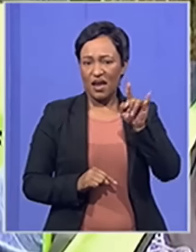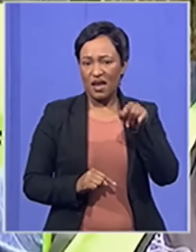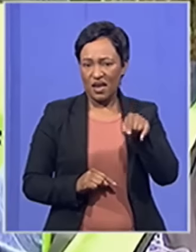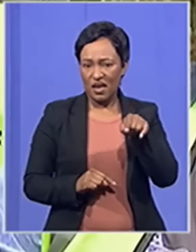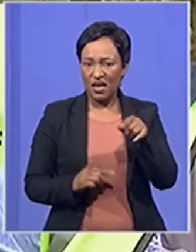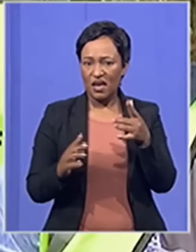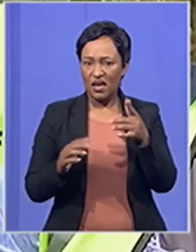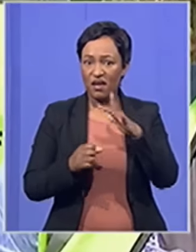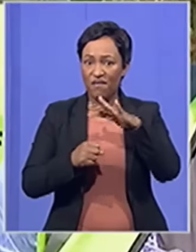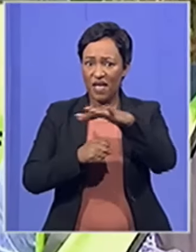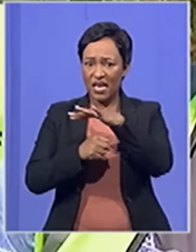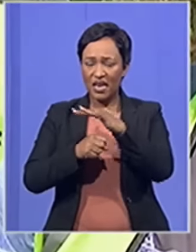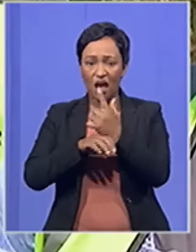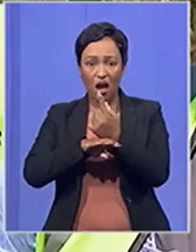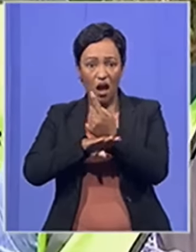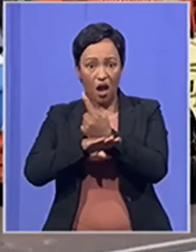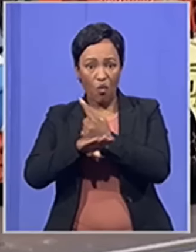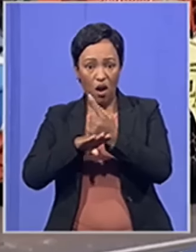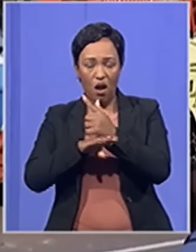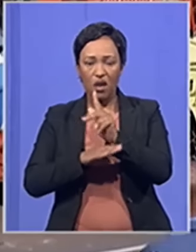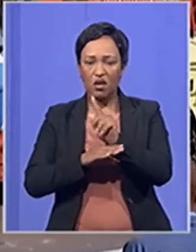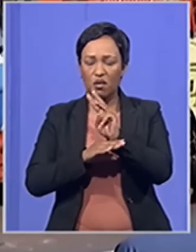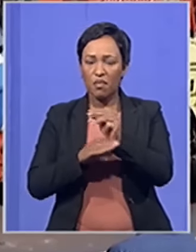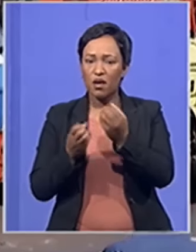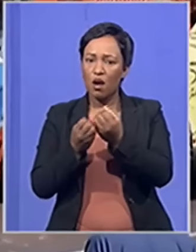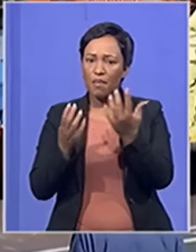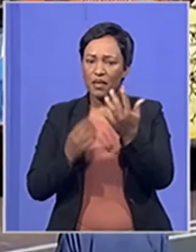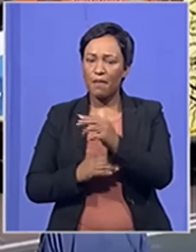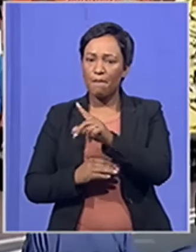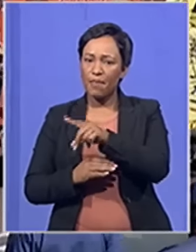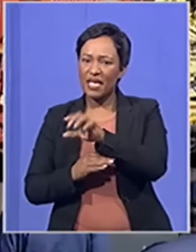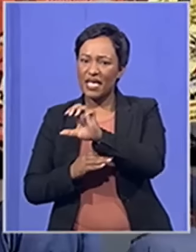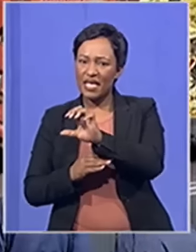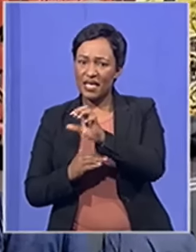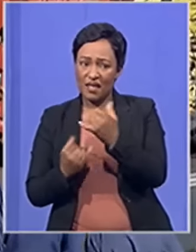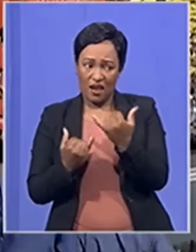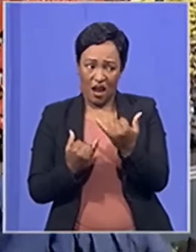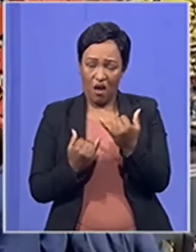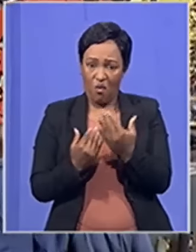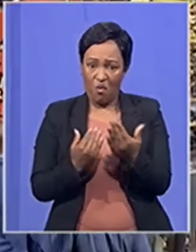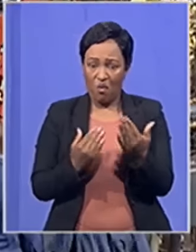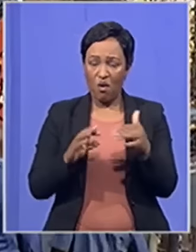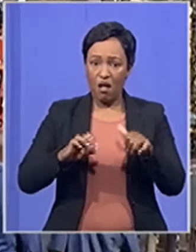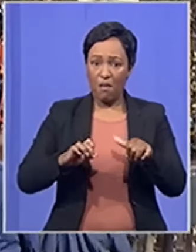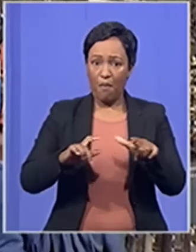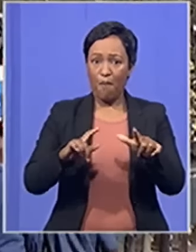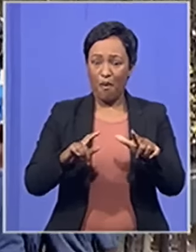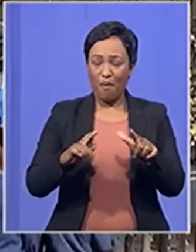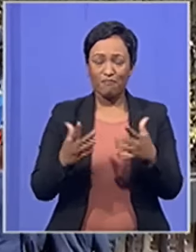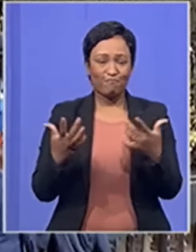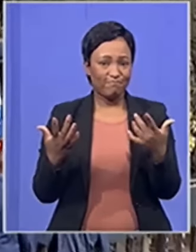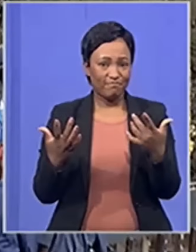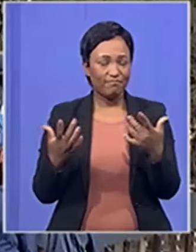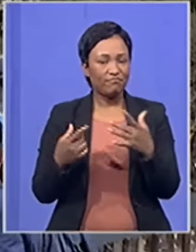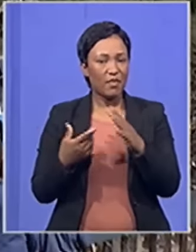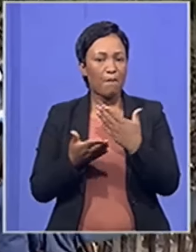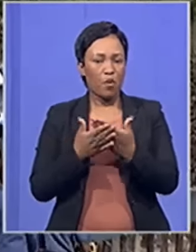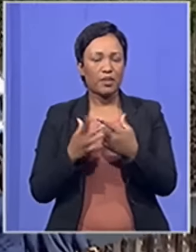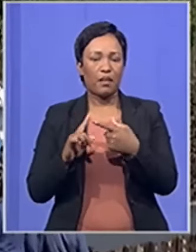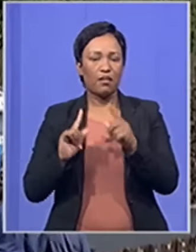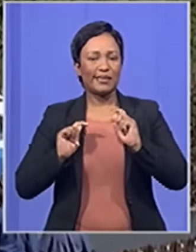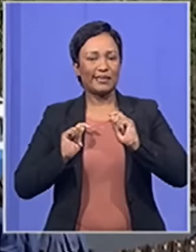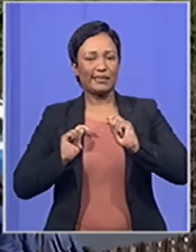if you calculate how many kilometers from Port Elizabeth to where we are now, you can't rule out a fatigue.